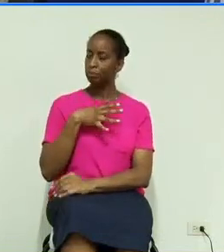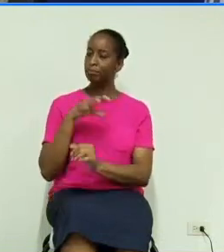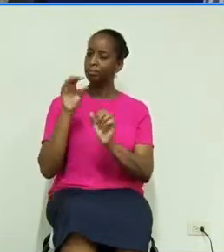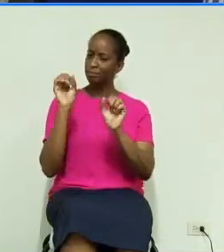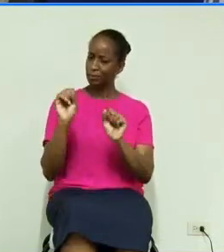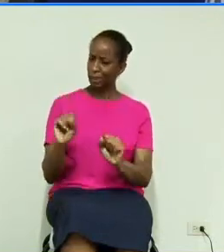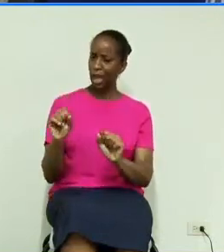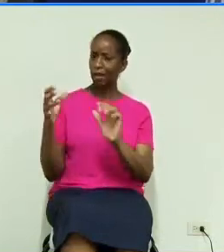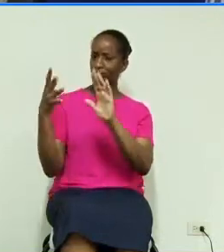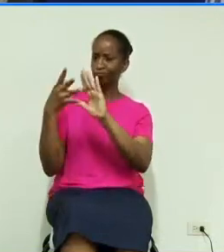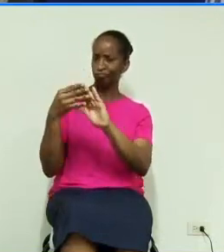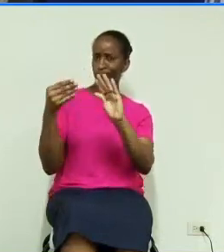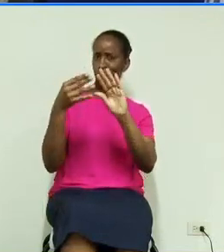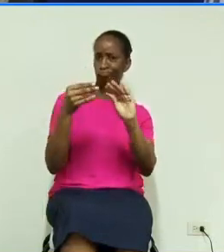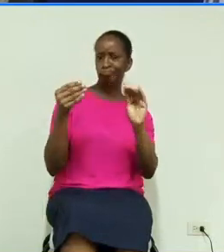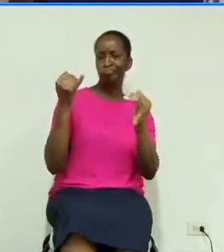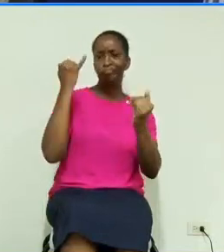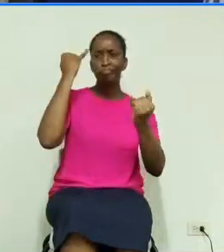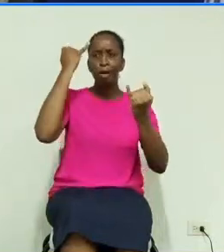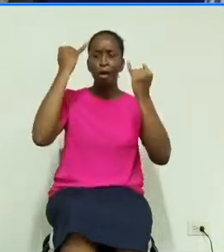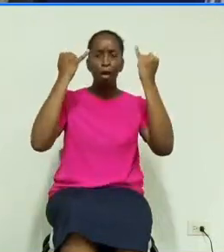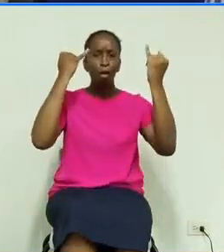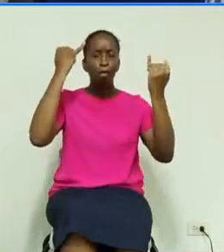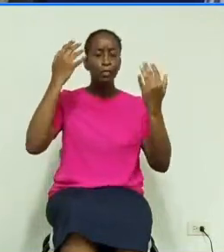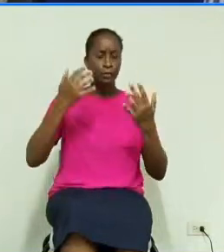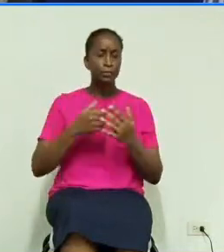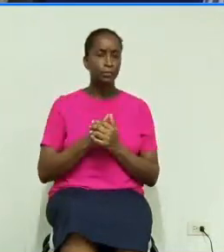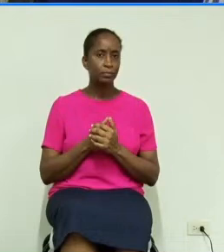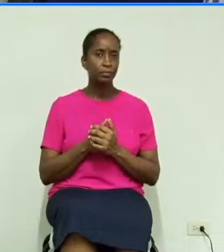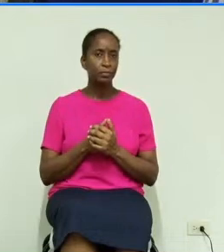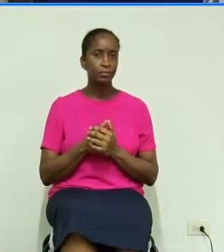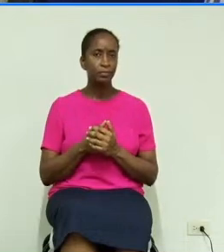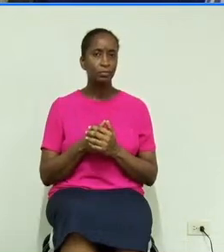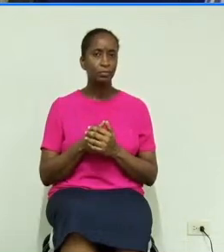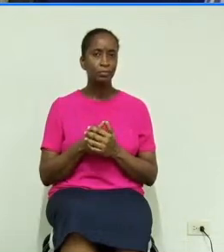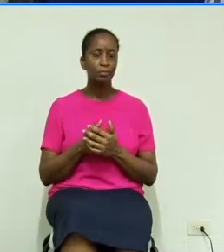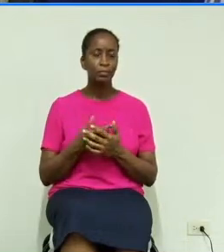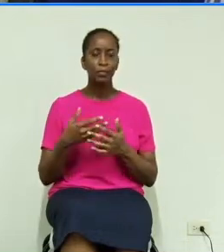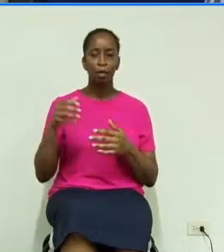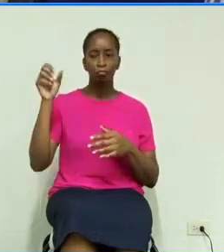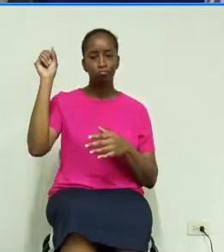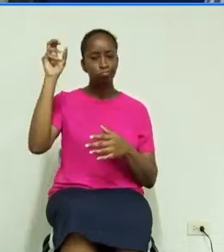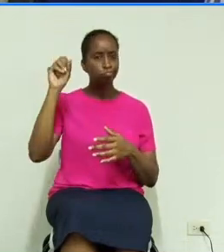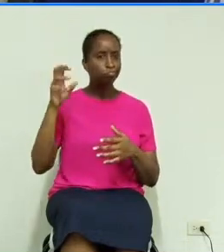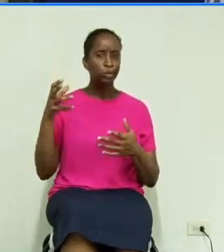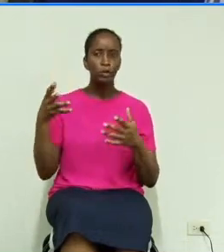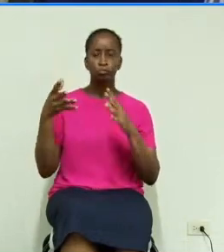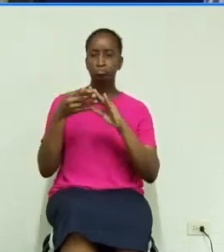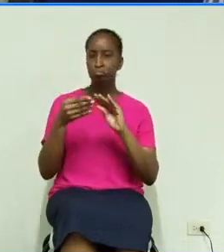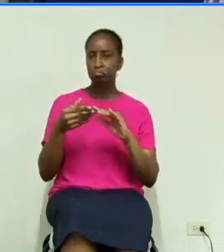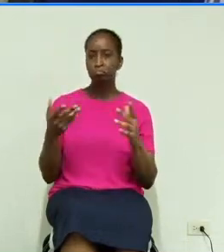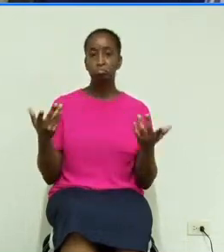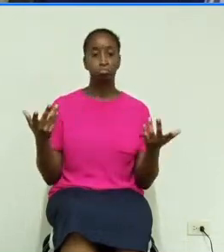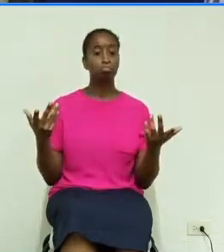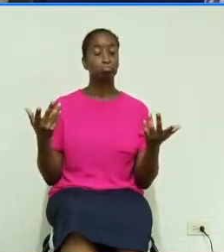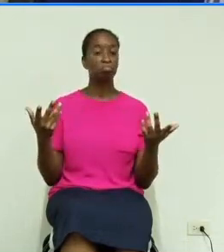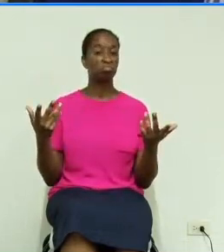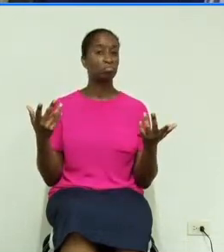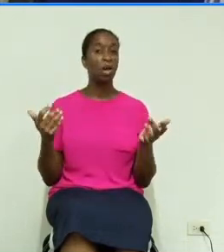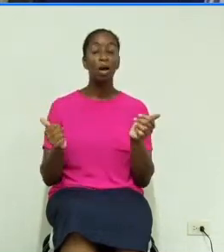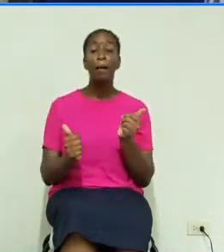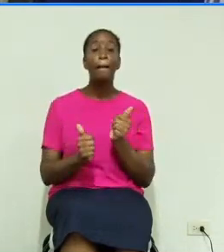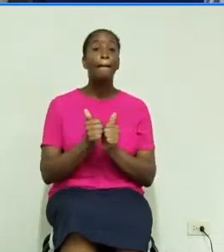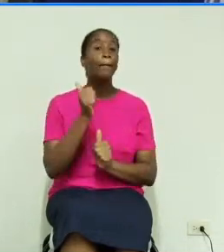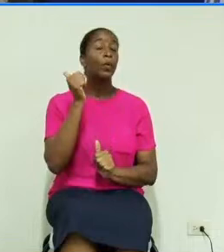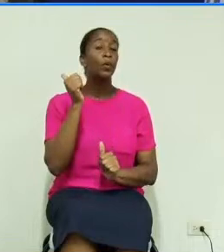that. If we look at our university system, almost 3/4 of our students and graduates are females.